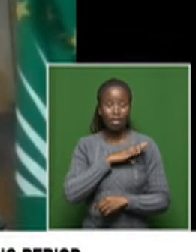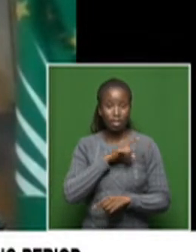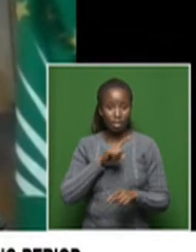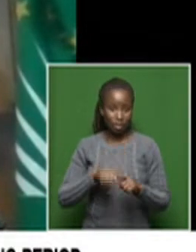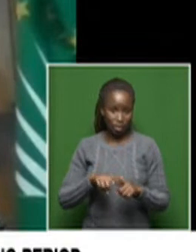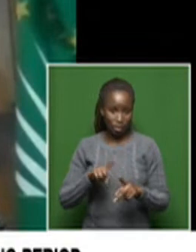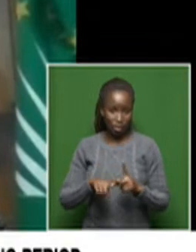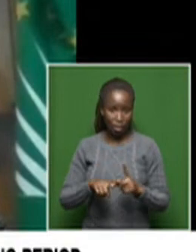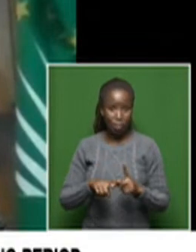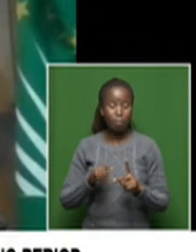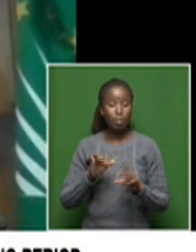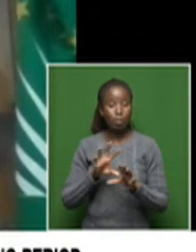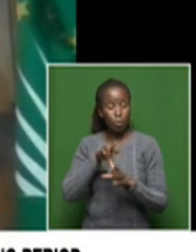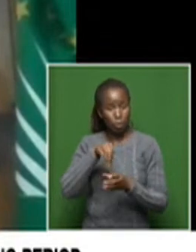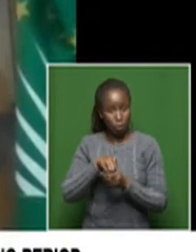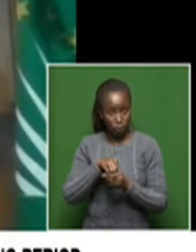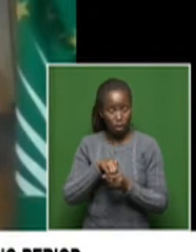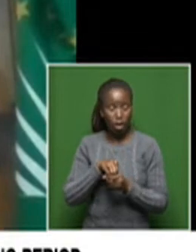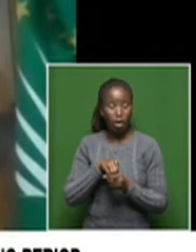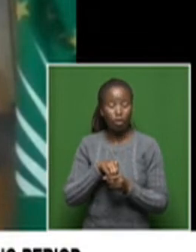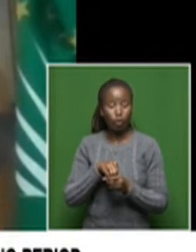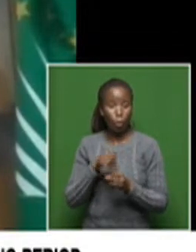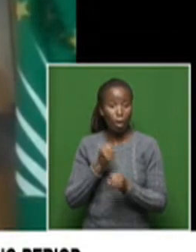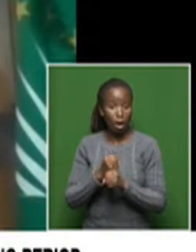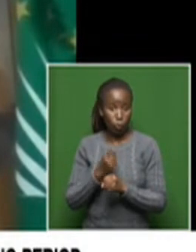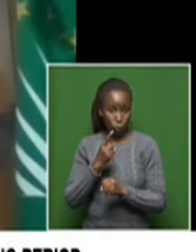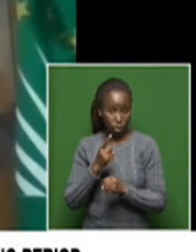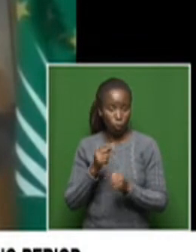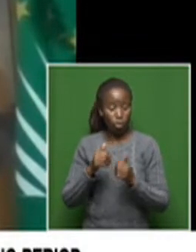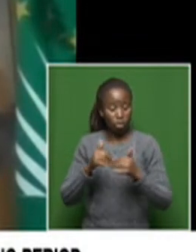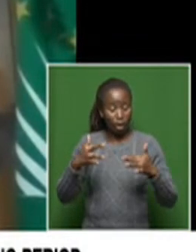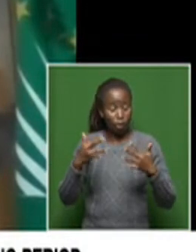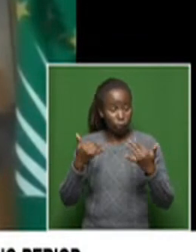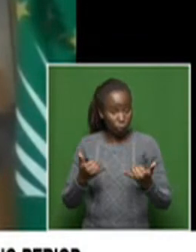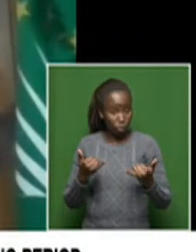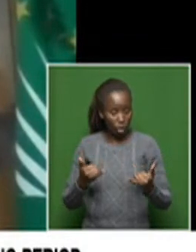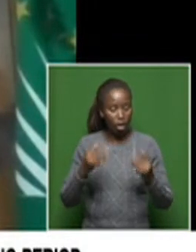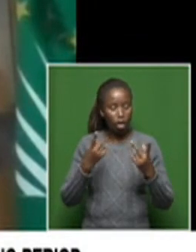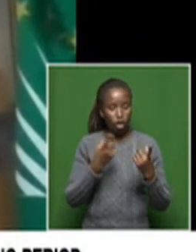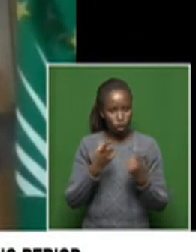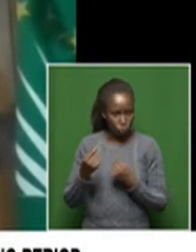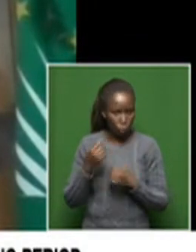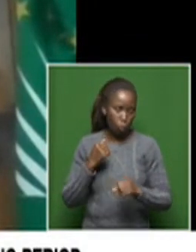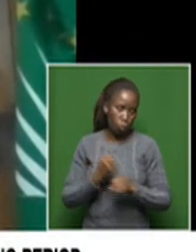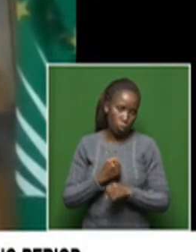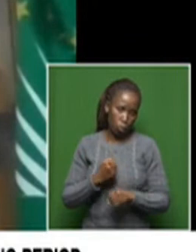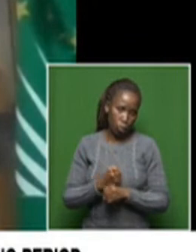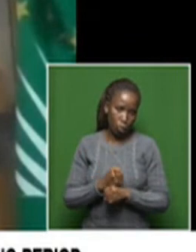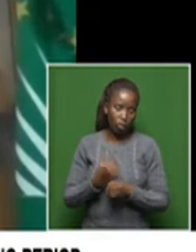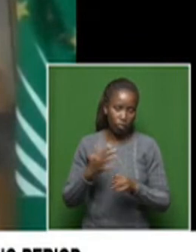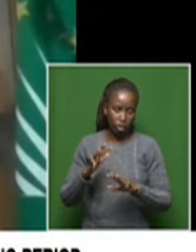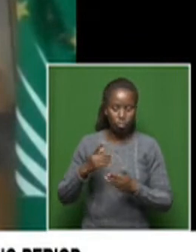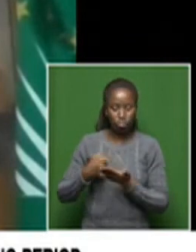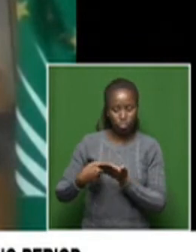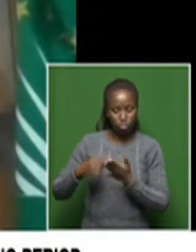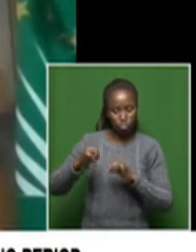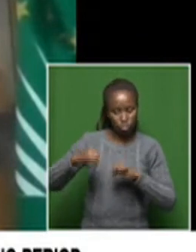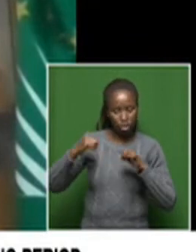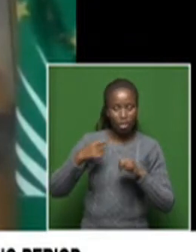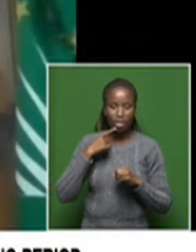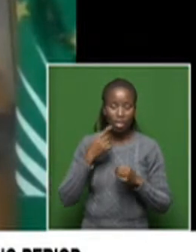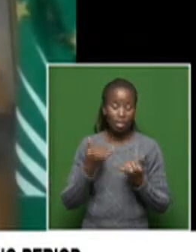the deployment of the military help into Gauteng, which will start from today as per our discussion, so that we can be able to help